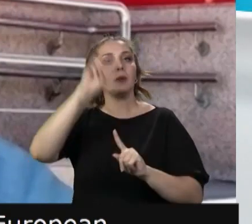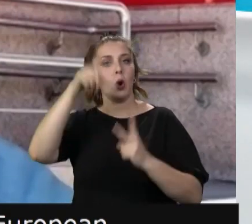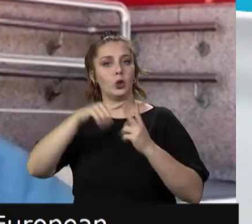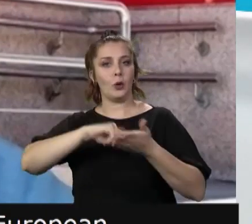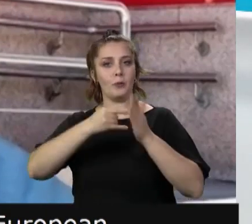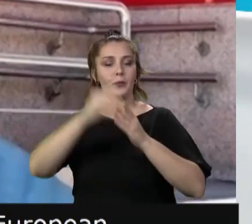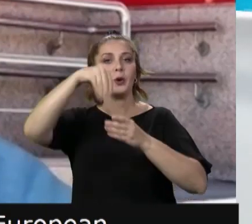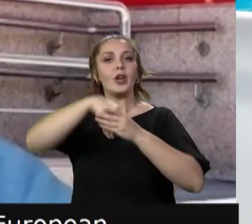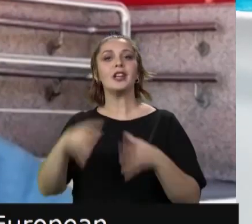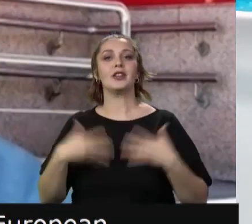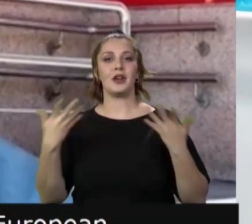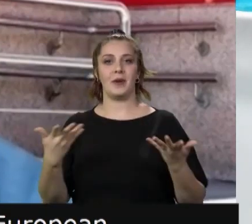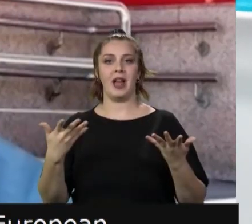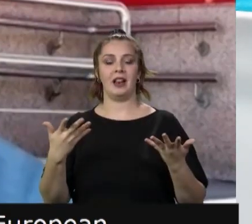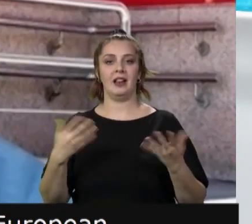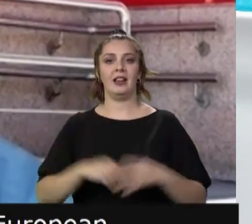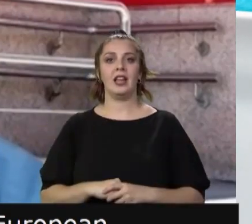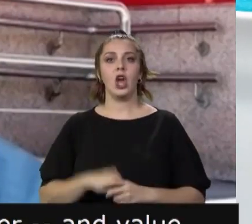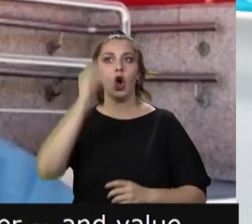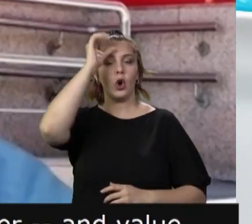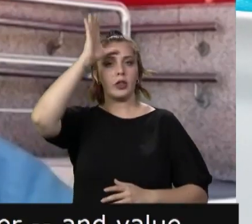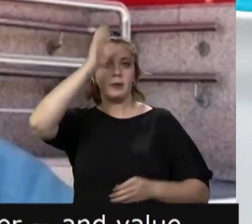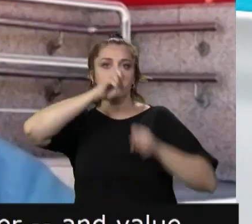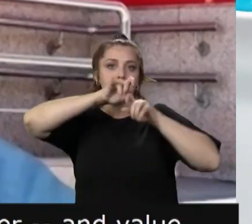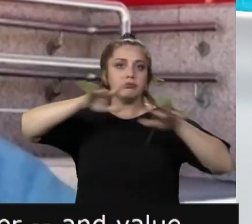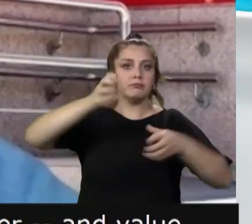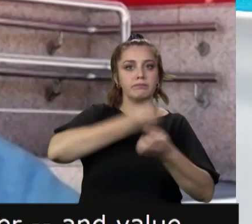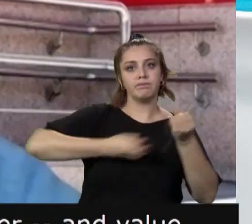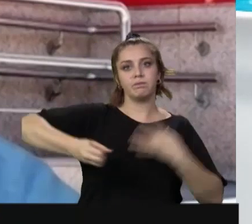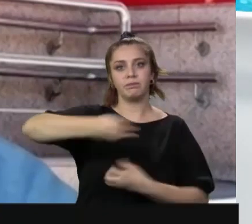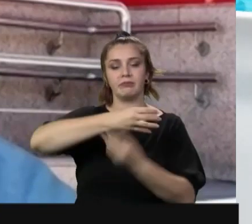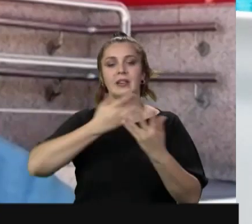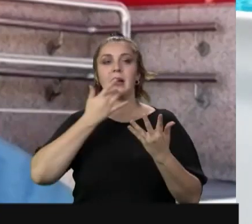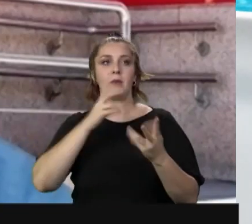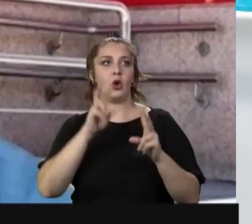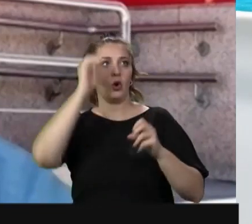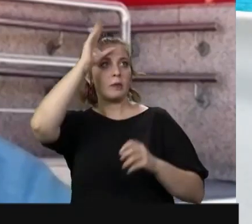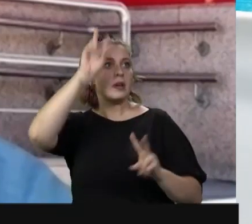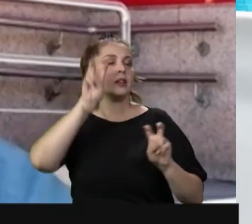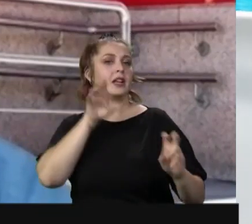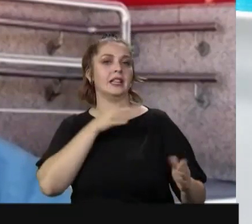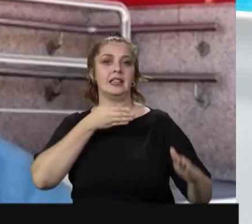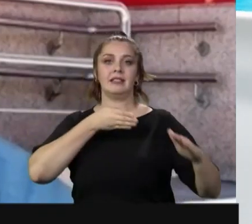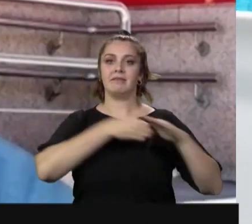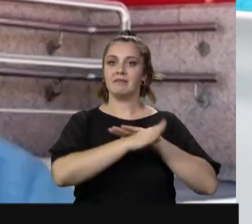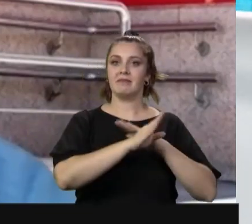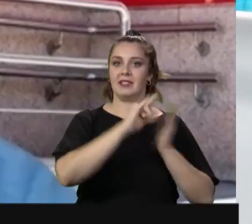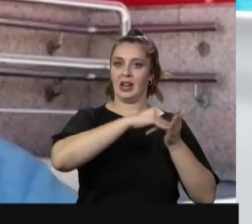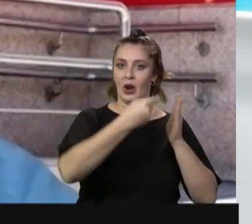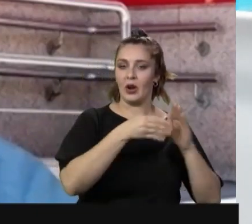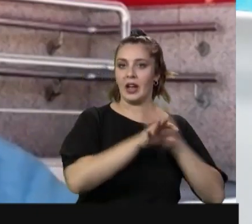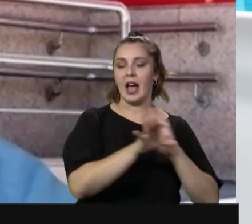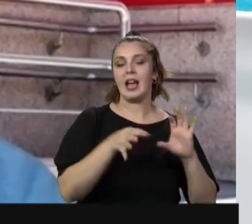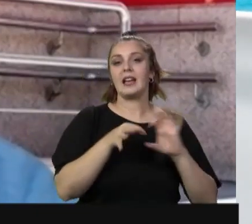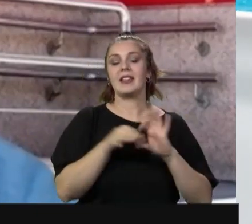value that we mentioned before. Another goal of the project is a transfer of knowledge regarding